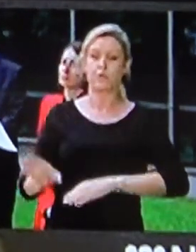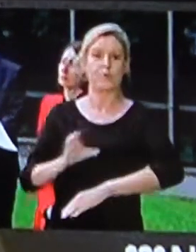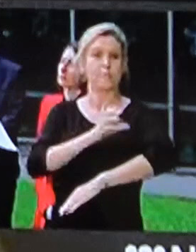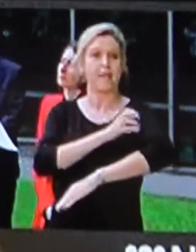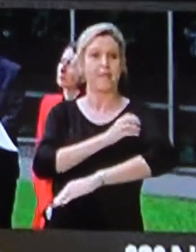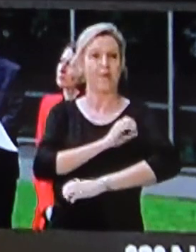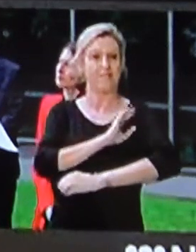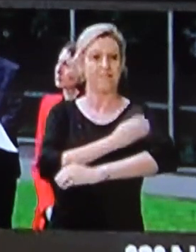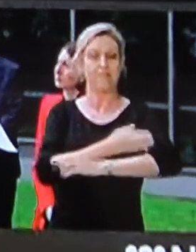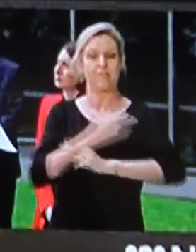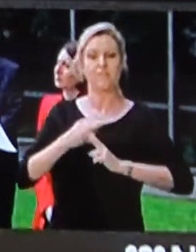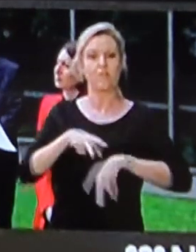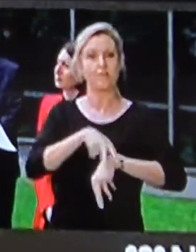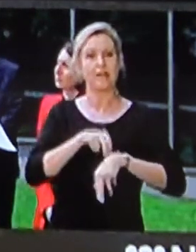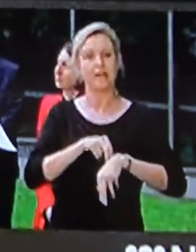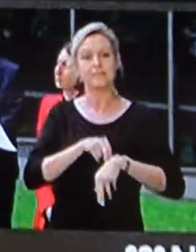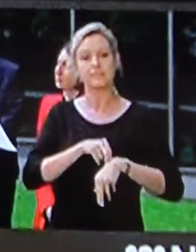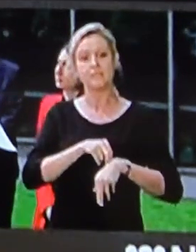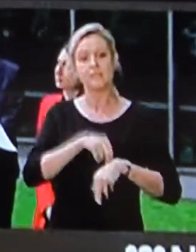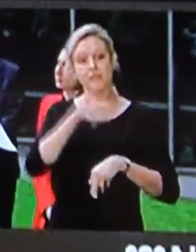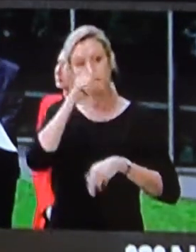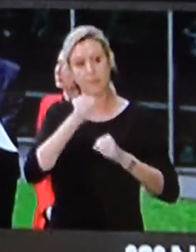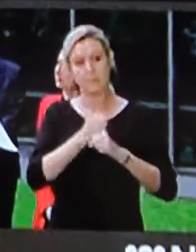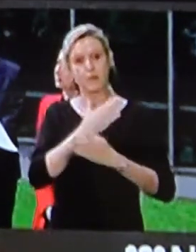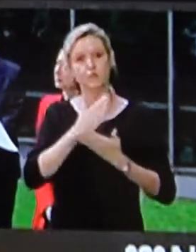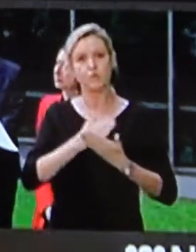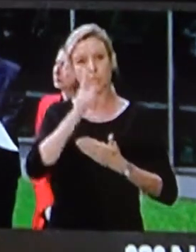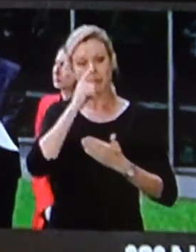escalation, seeing people self-isolate, etc.